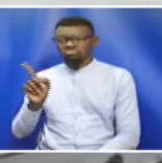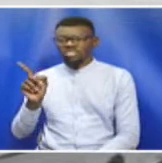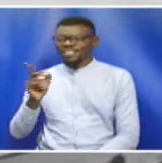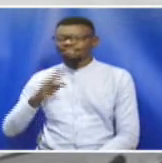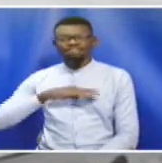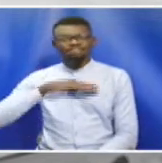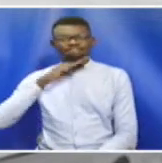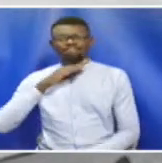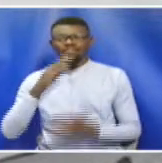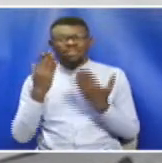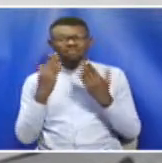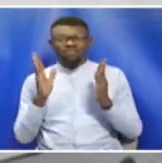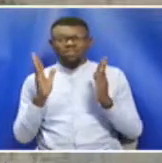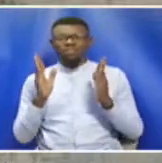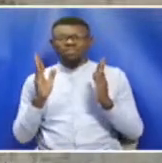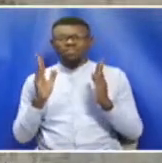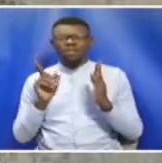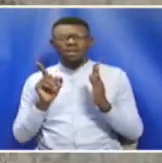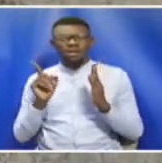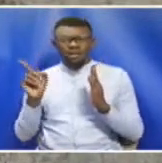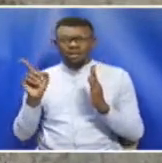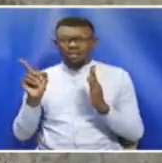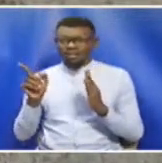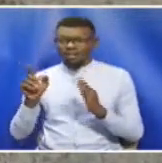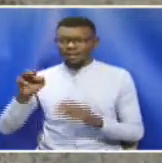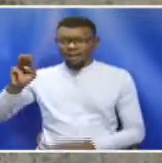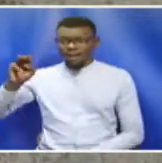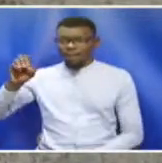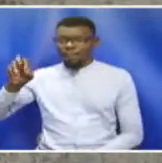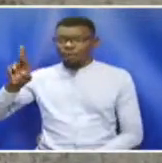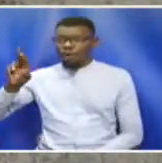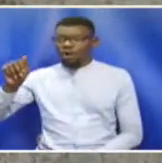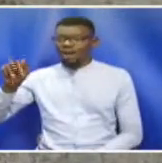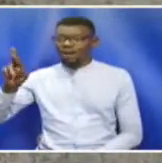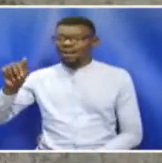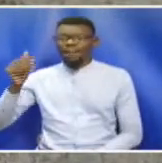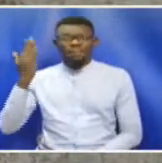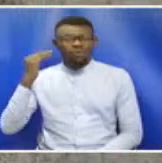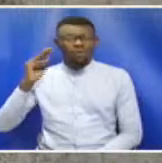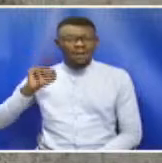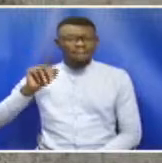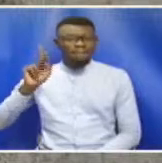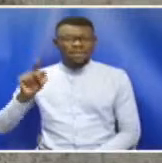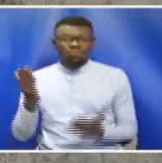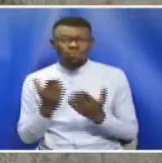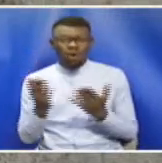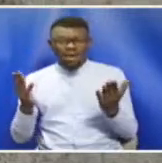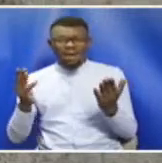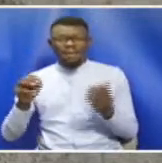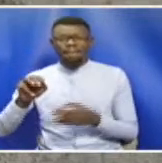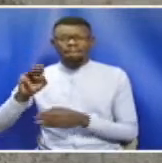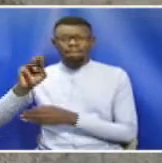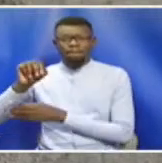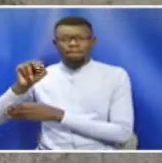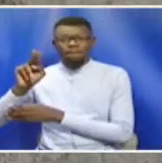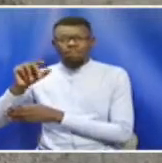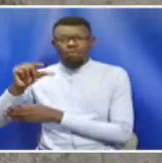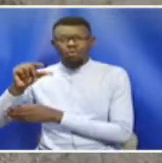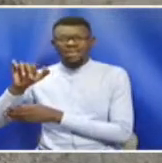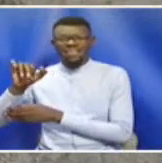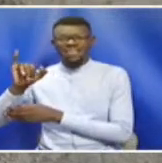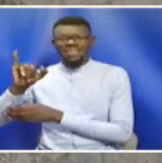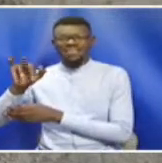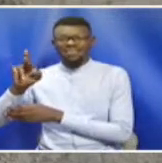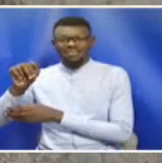down. George Justus Morara, Member of Parliament for Mugirango West, was involved in a grisly